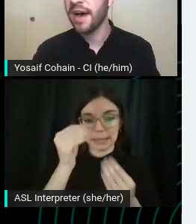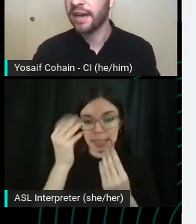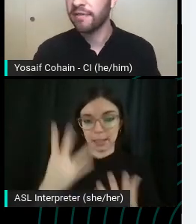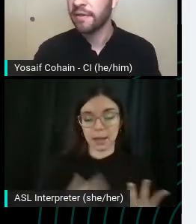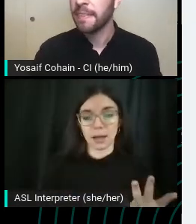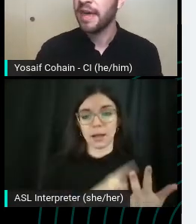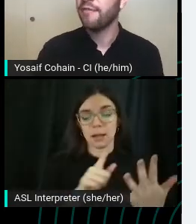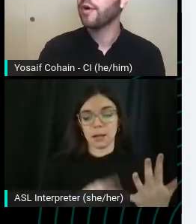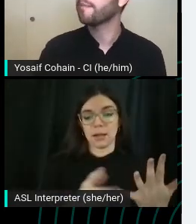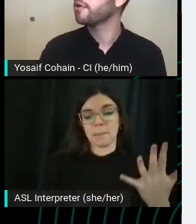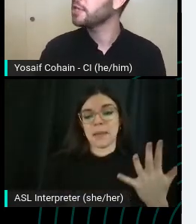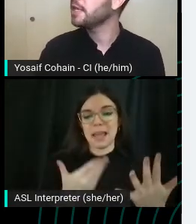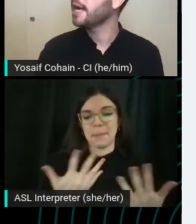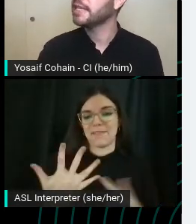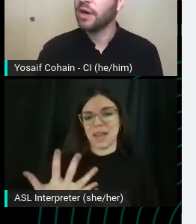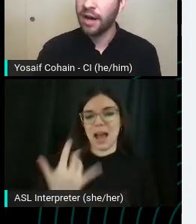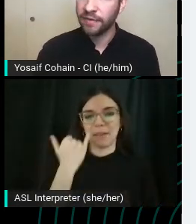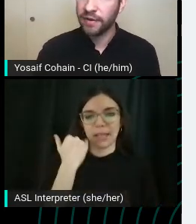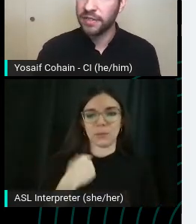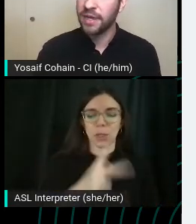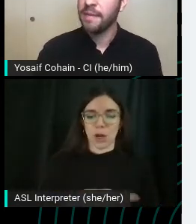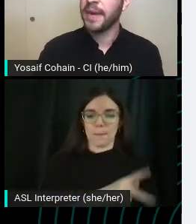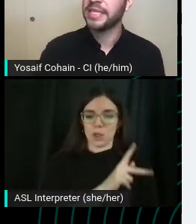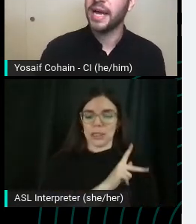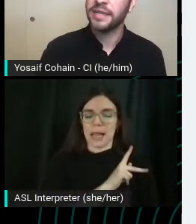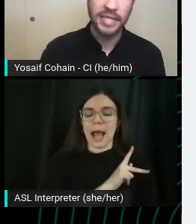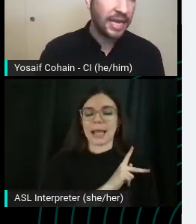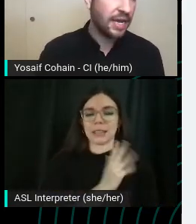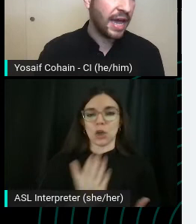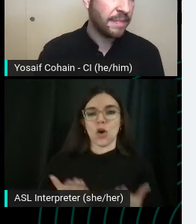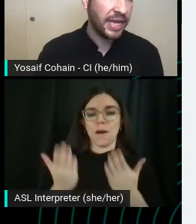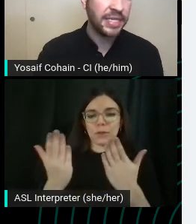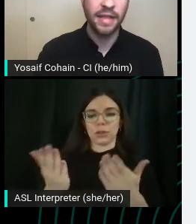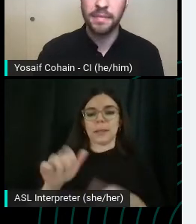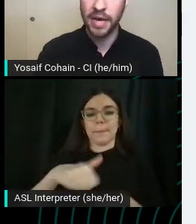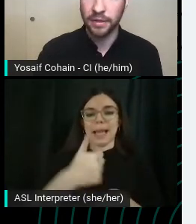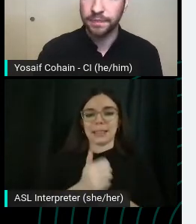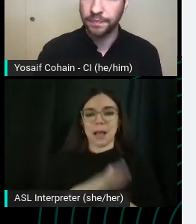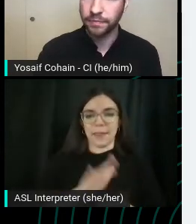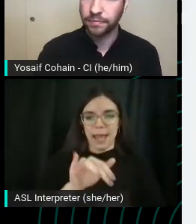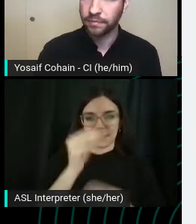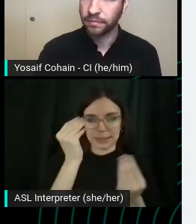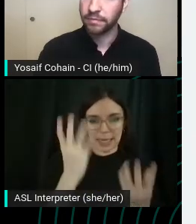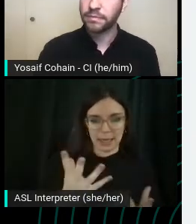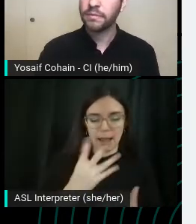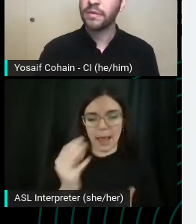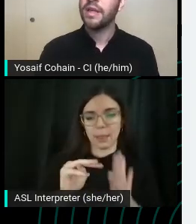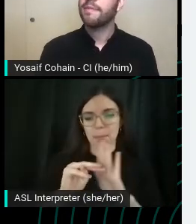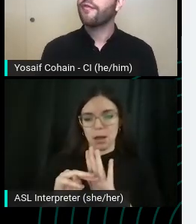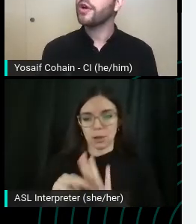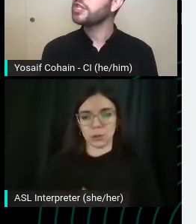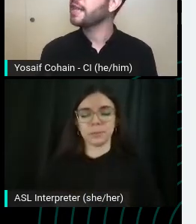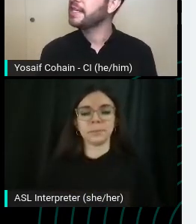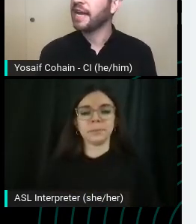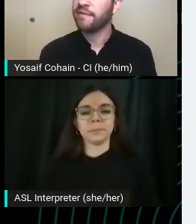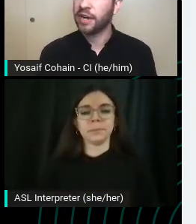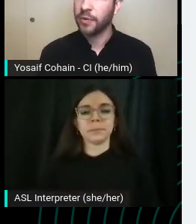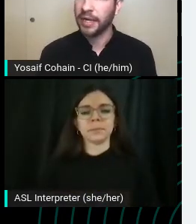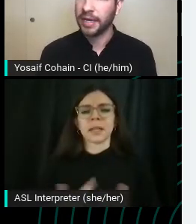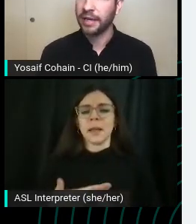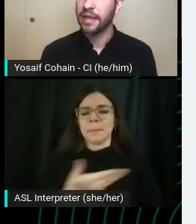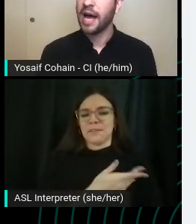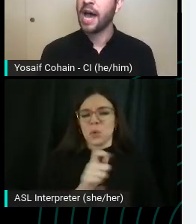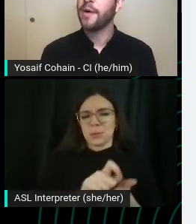get a 5 if we're personalizing offers based on the data and based on the model. Before you jot these down